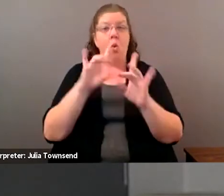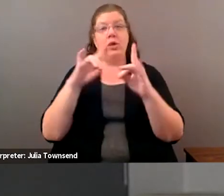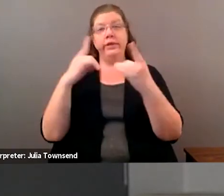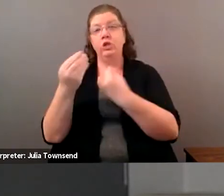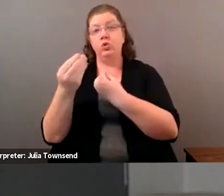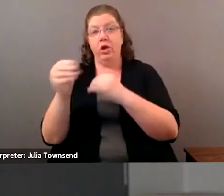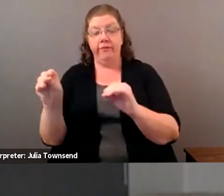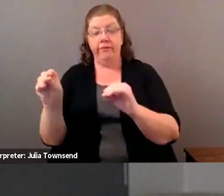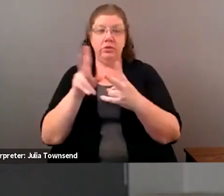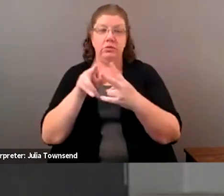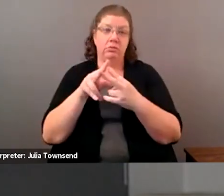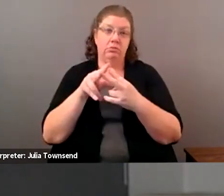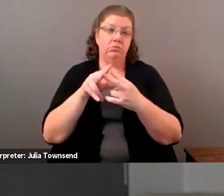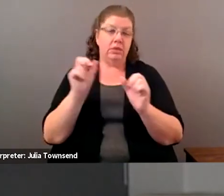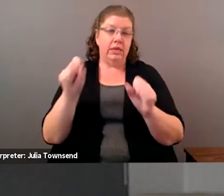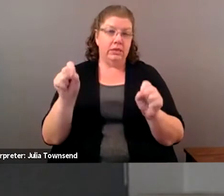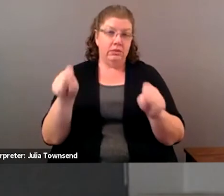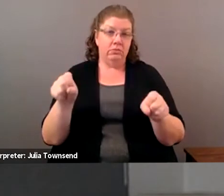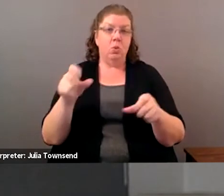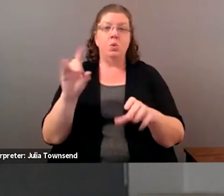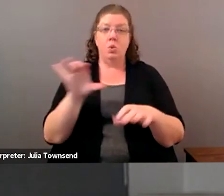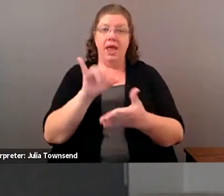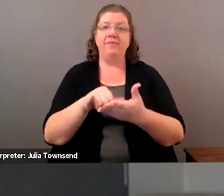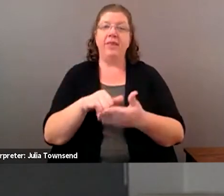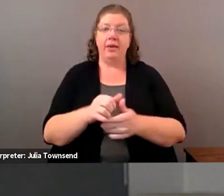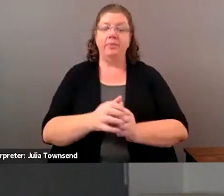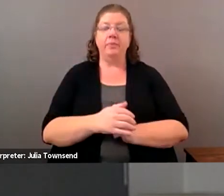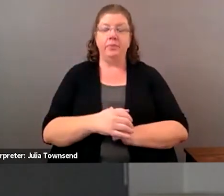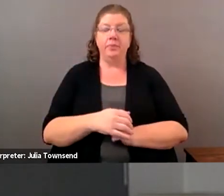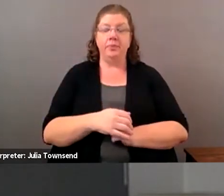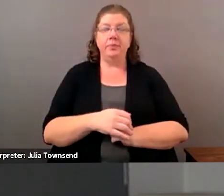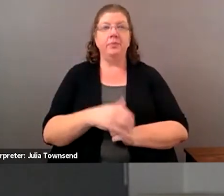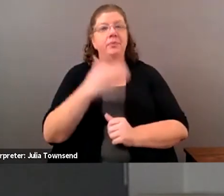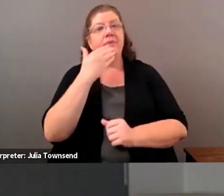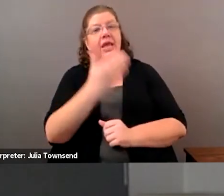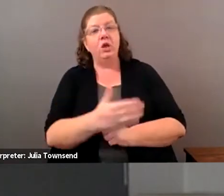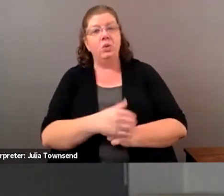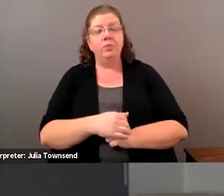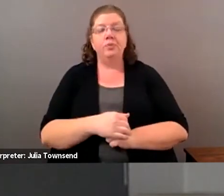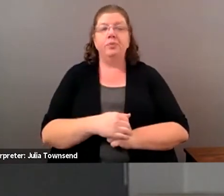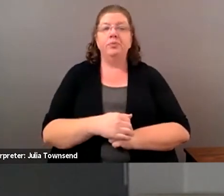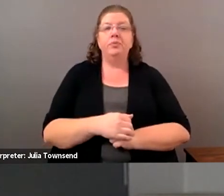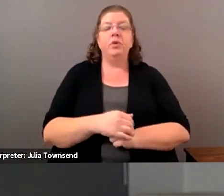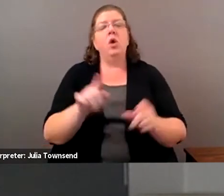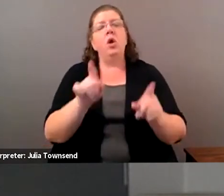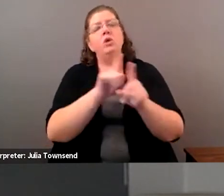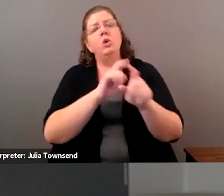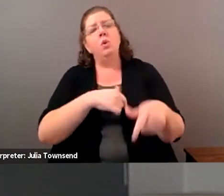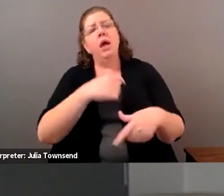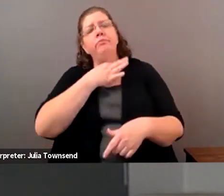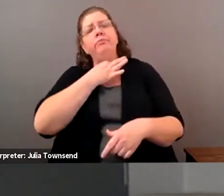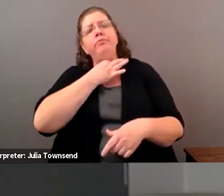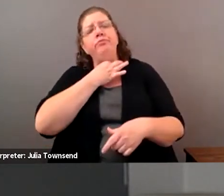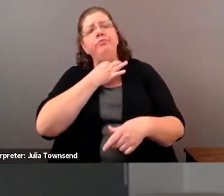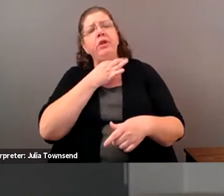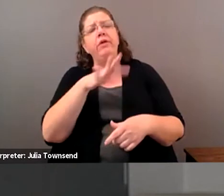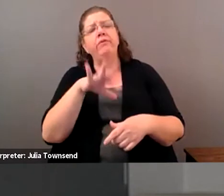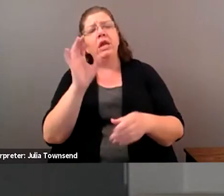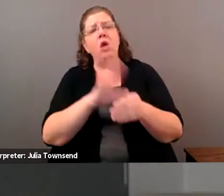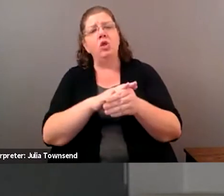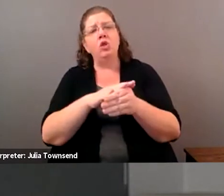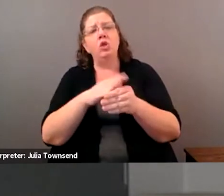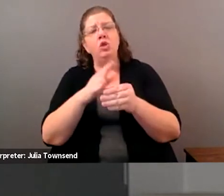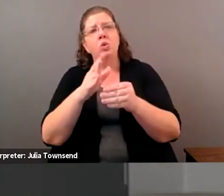office. So they do have that for MTD. Thank you. And I'm also interested in finding out the results,